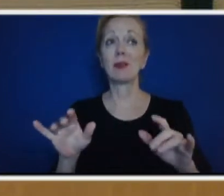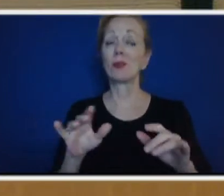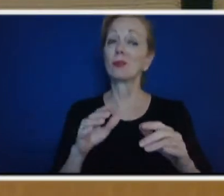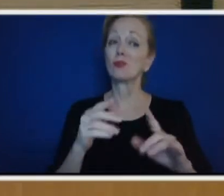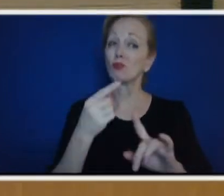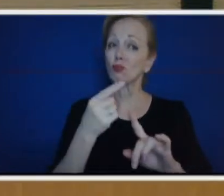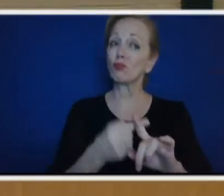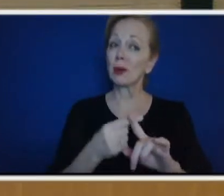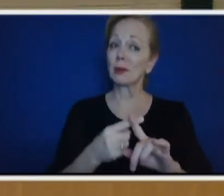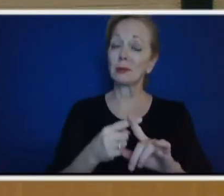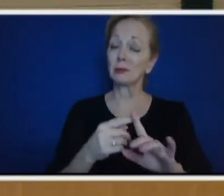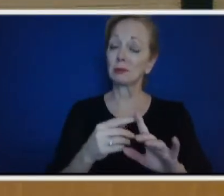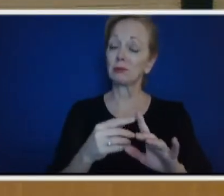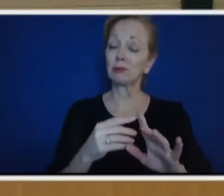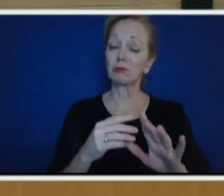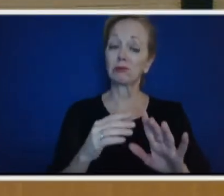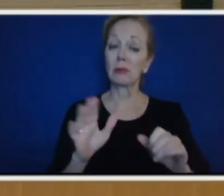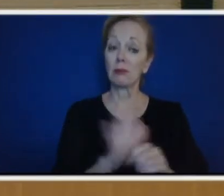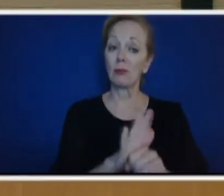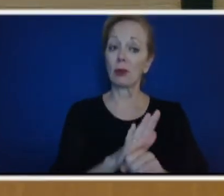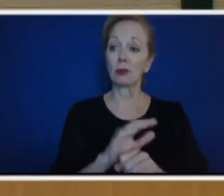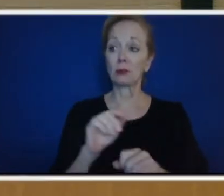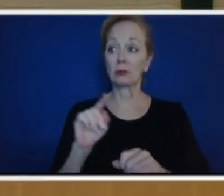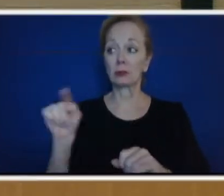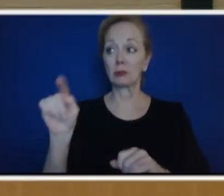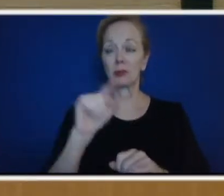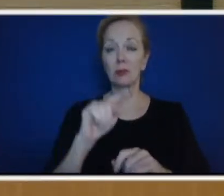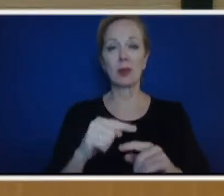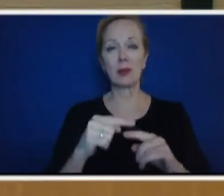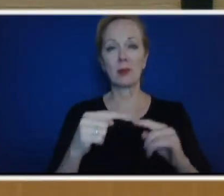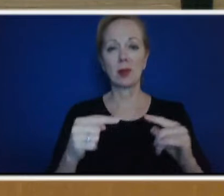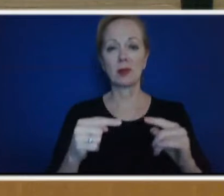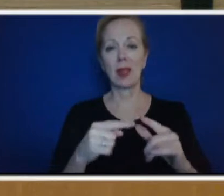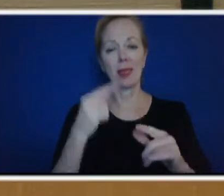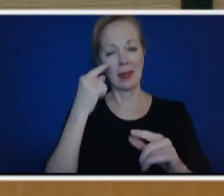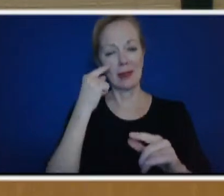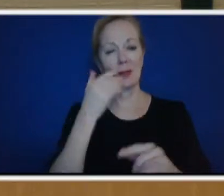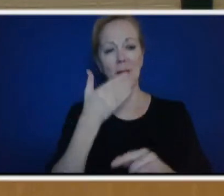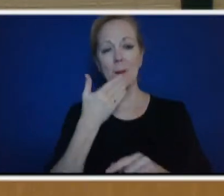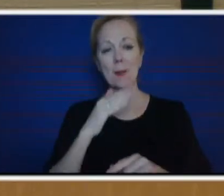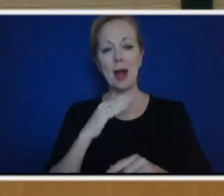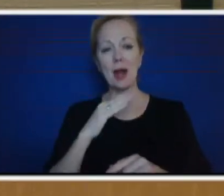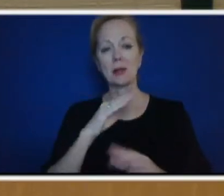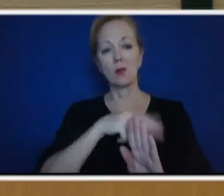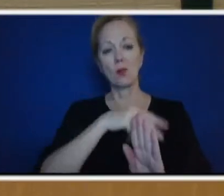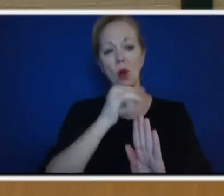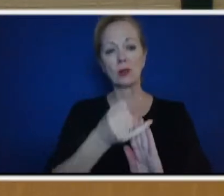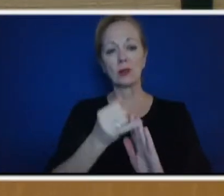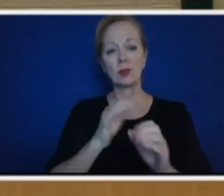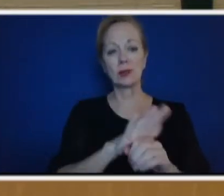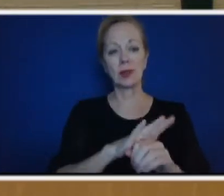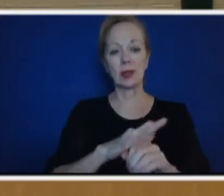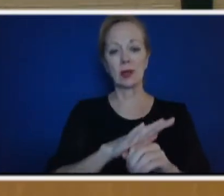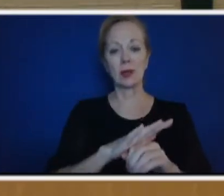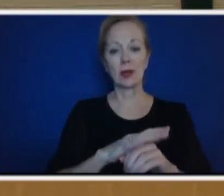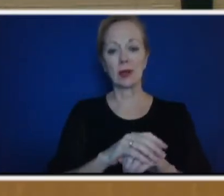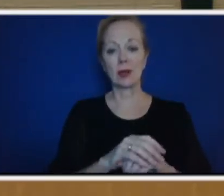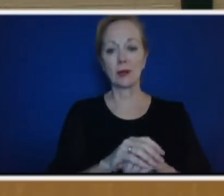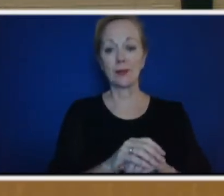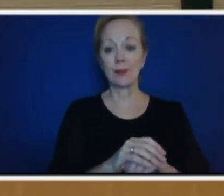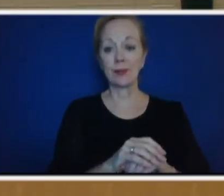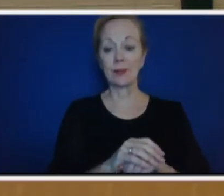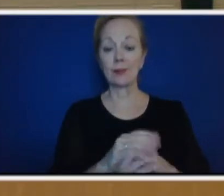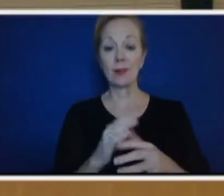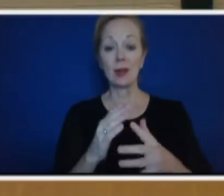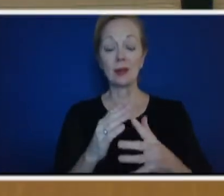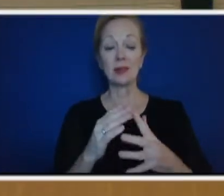rented, but they do oppose this project because they think it's a bad project for this area. This project kind of has the worst